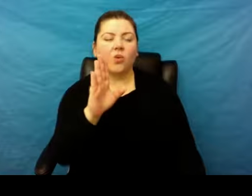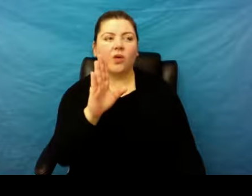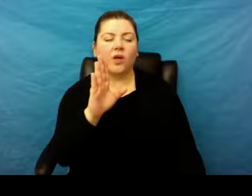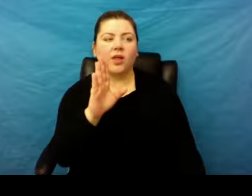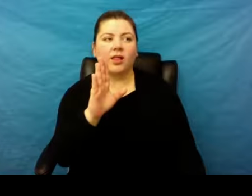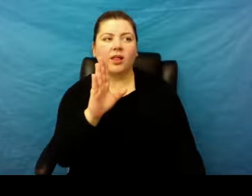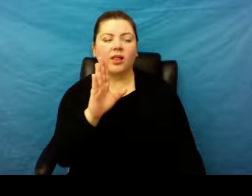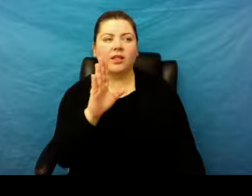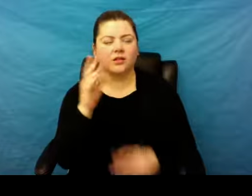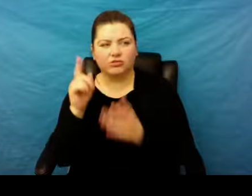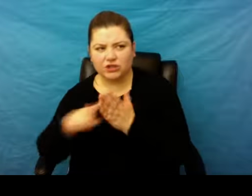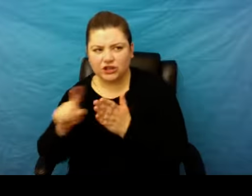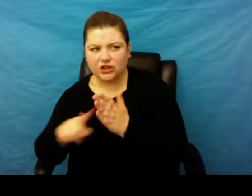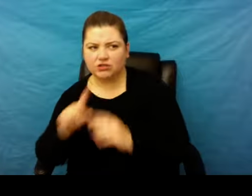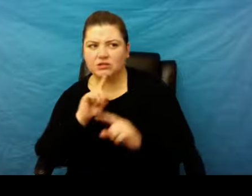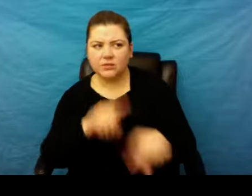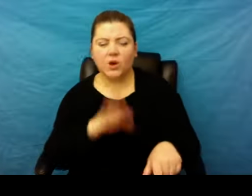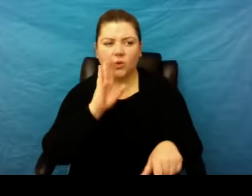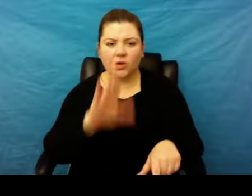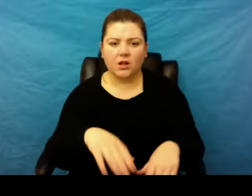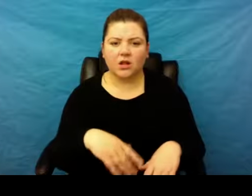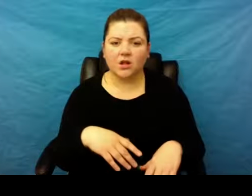absence of Purell. I think, and that's another thing to say